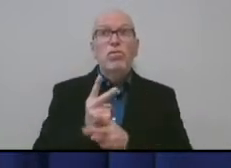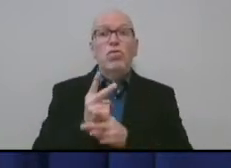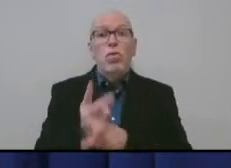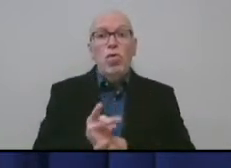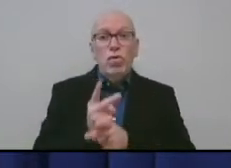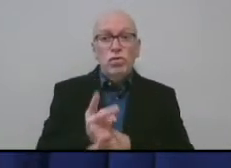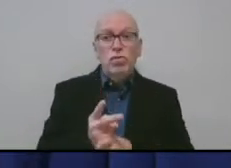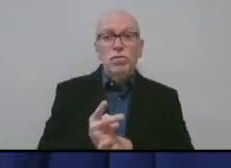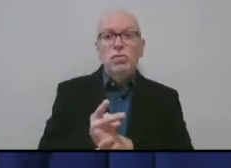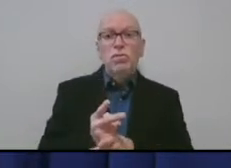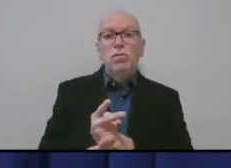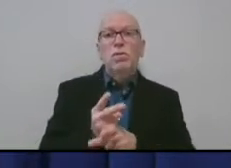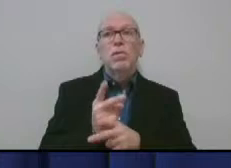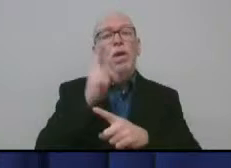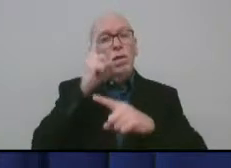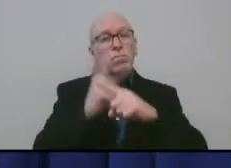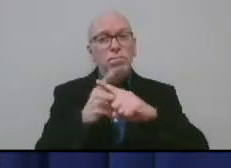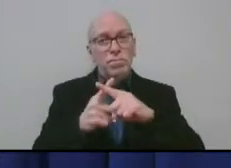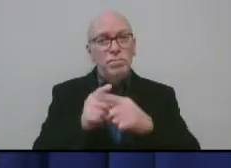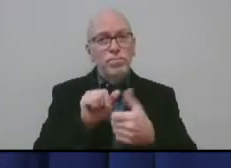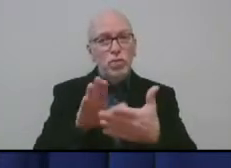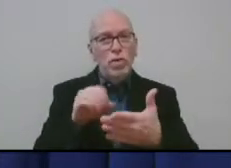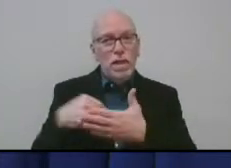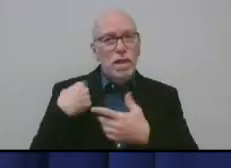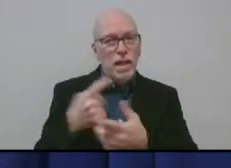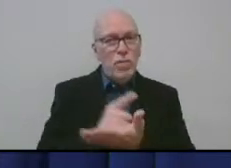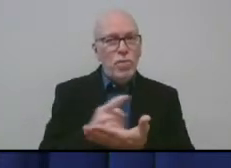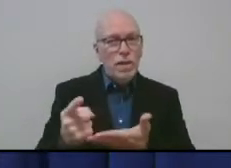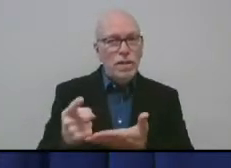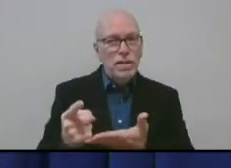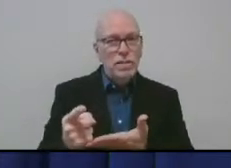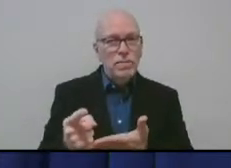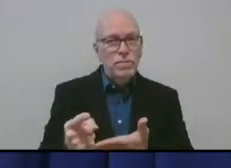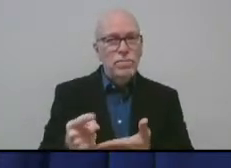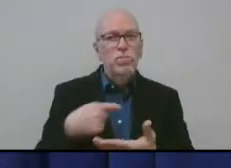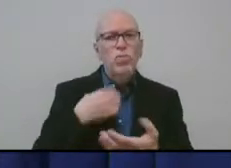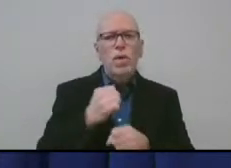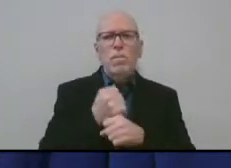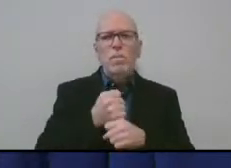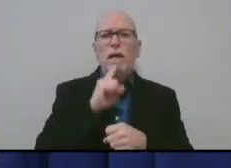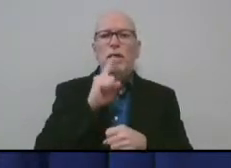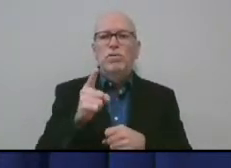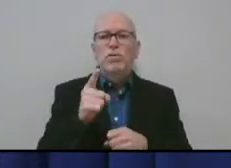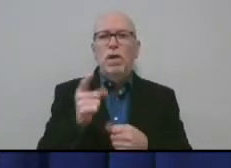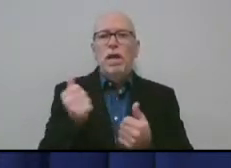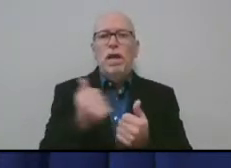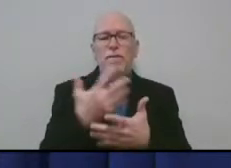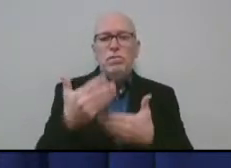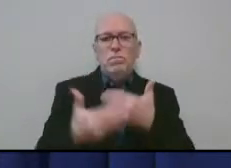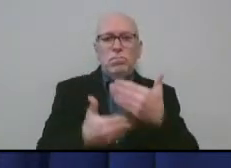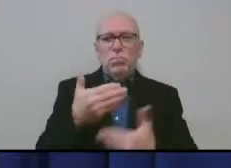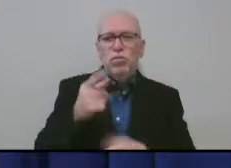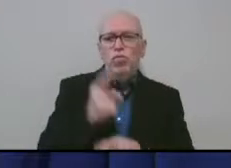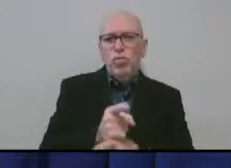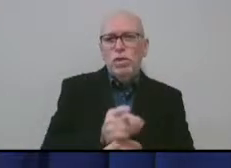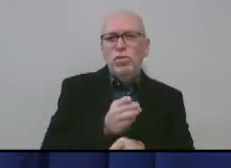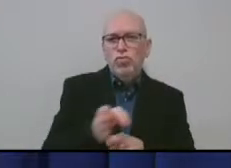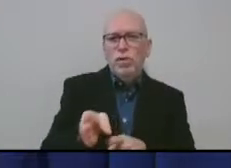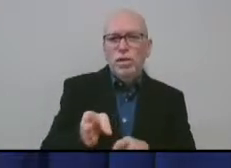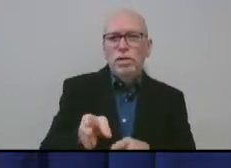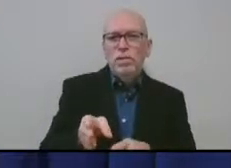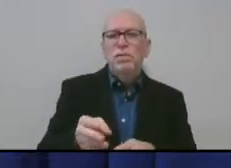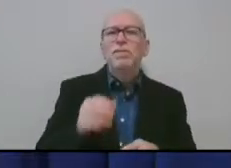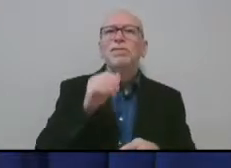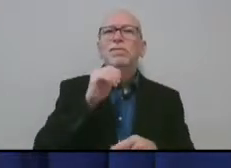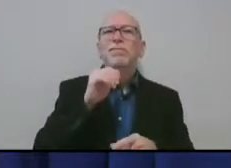cautiously optimistic approach over the last week. We wanted to make sure things were trending in the right direction for more than just that past.